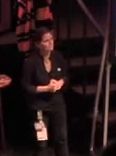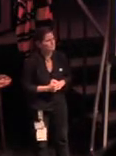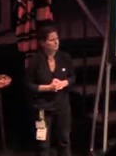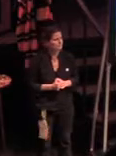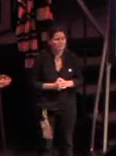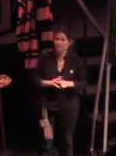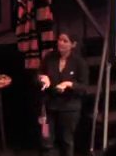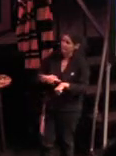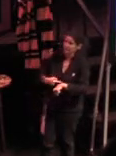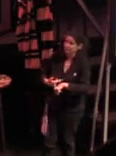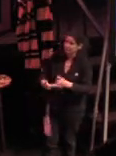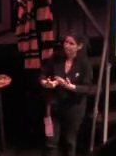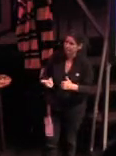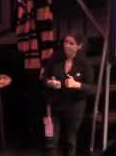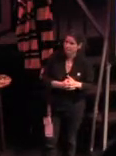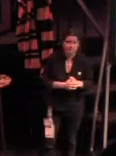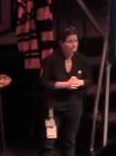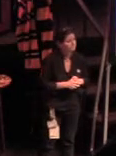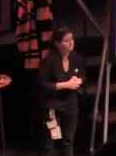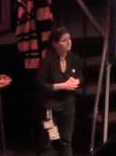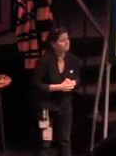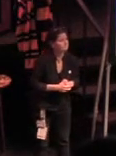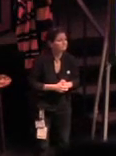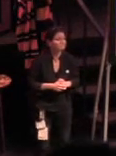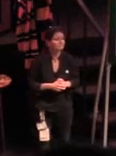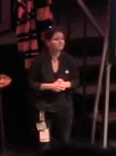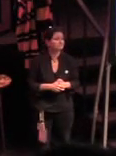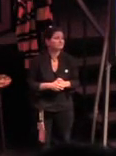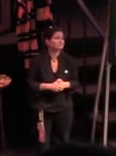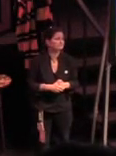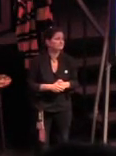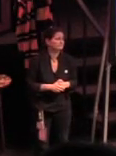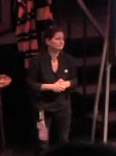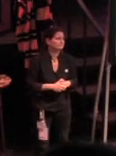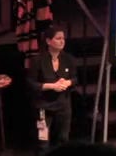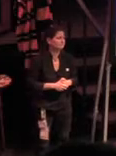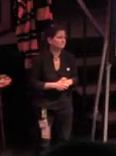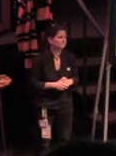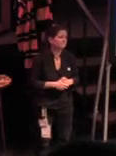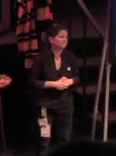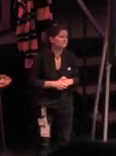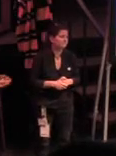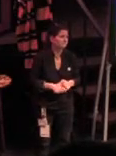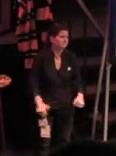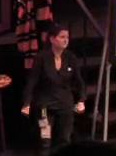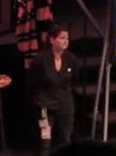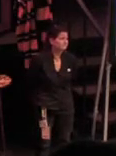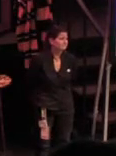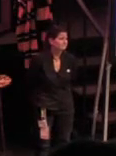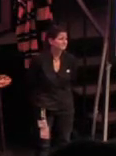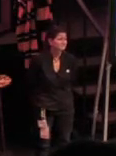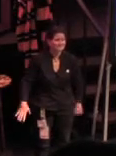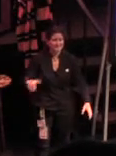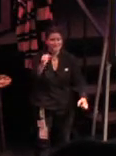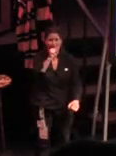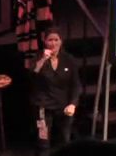How are we doing for time? You're right. Someone over here. Hi. I think, they're passing the mic to